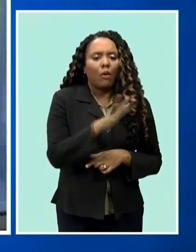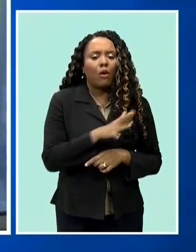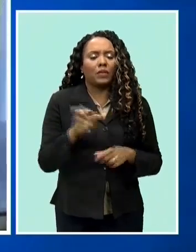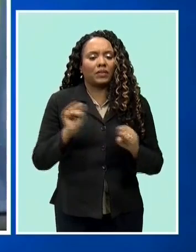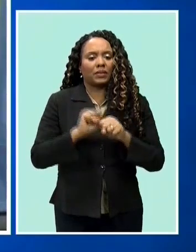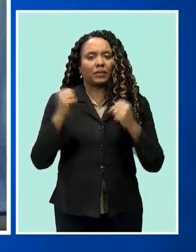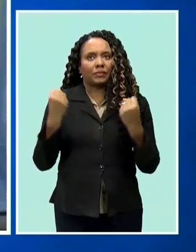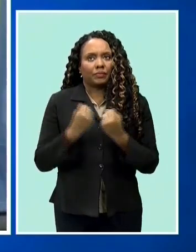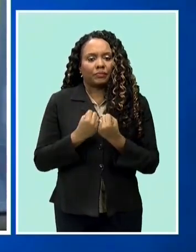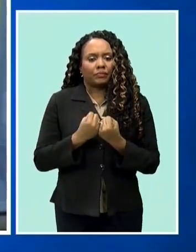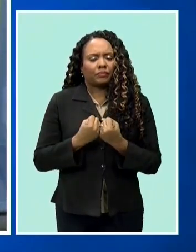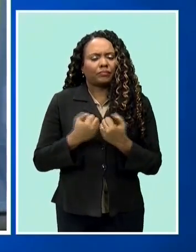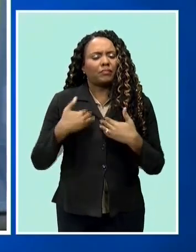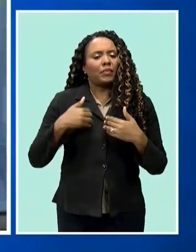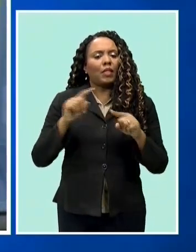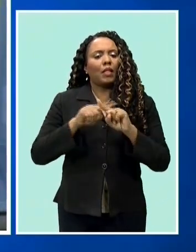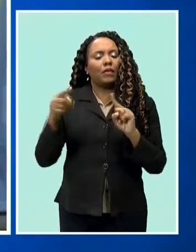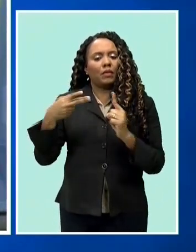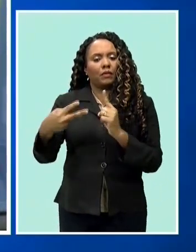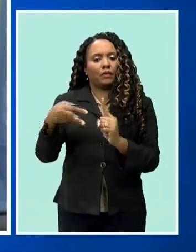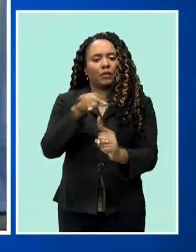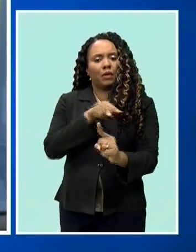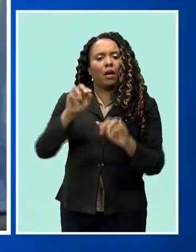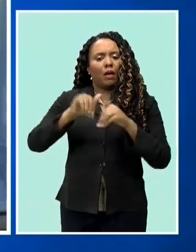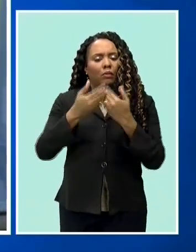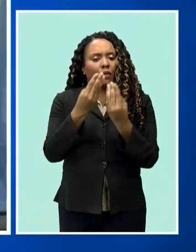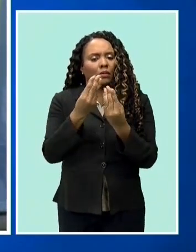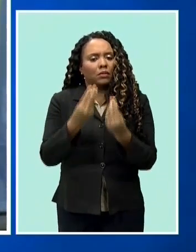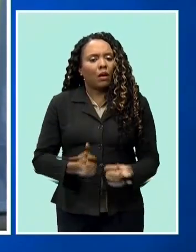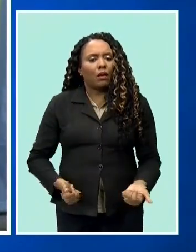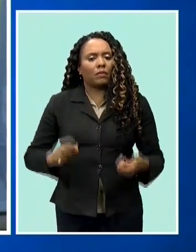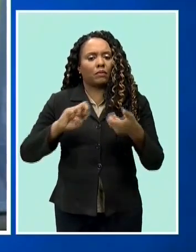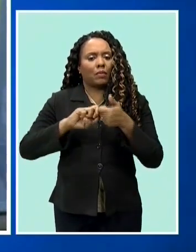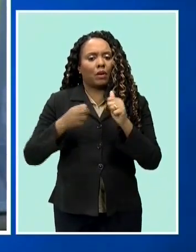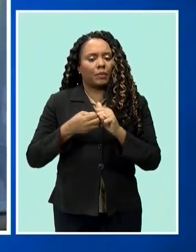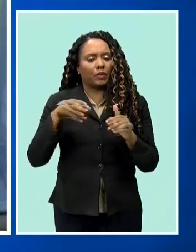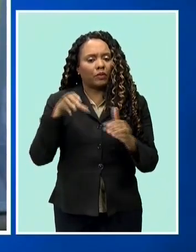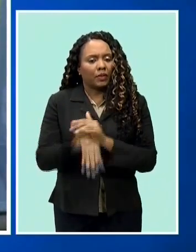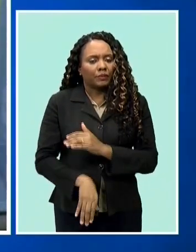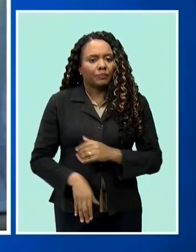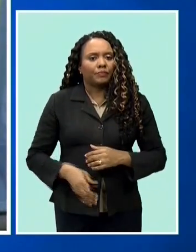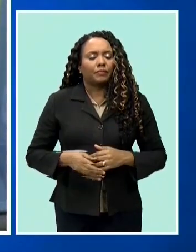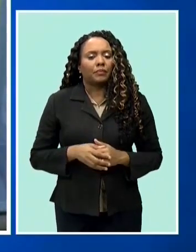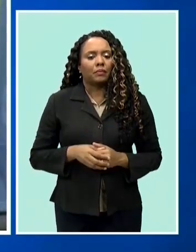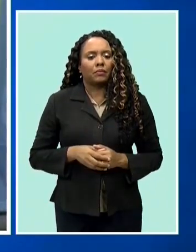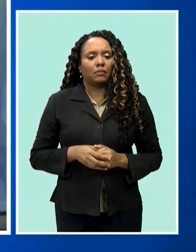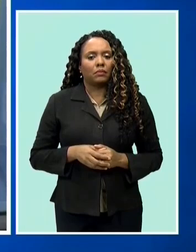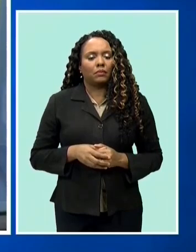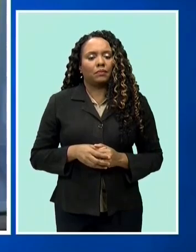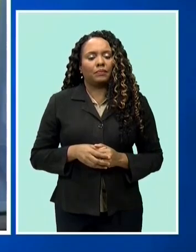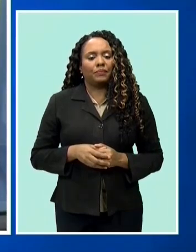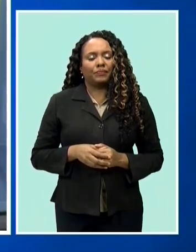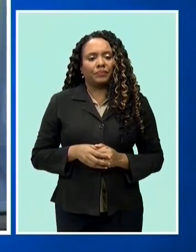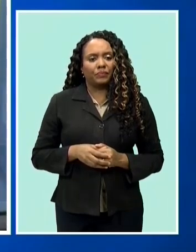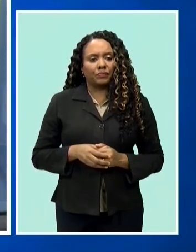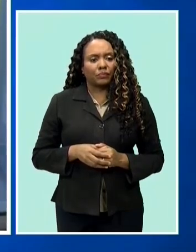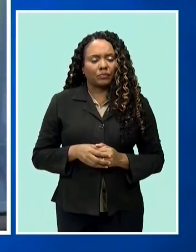He had this view on how the problem could be fixed. I will start by saying that violent crime